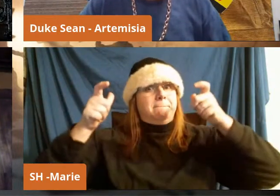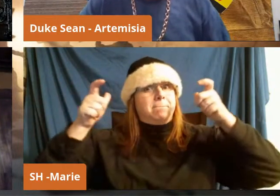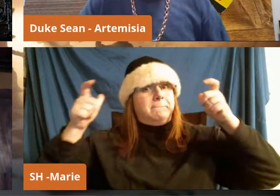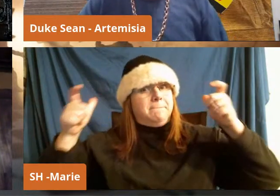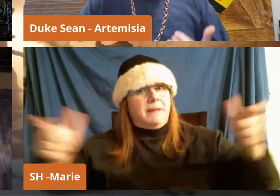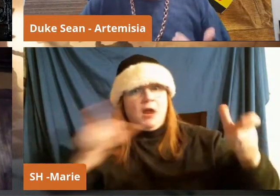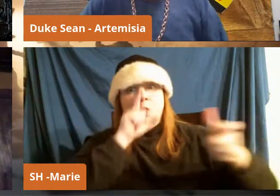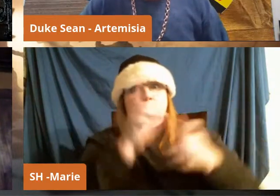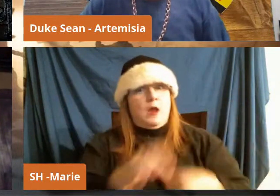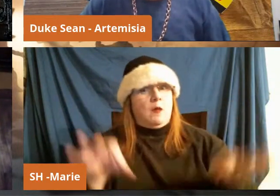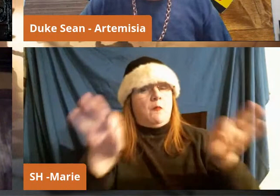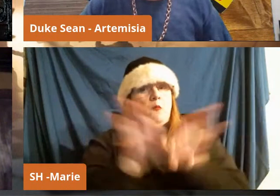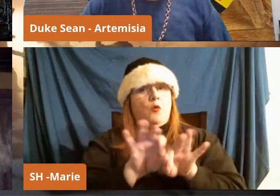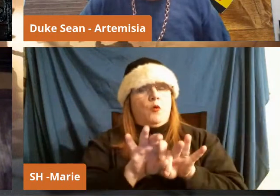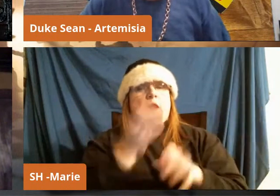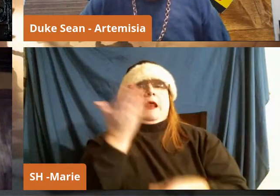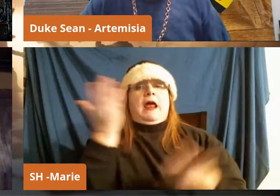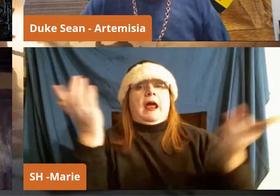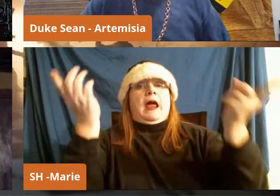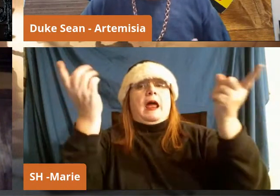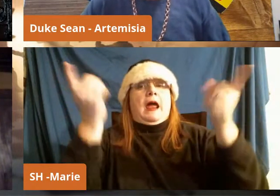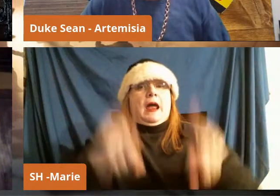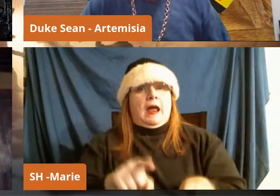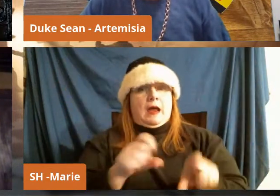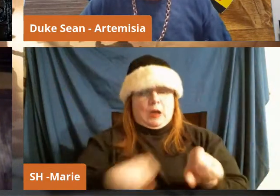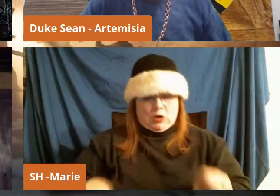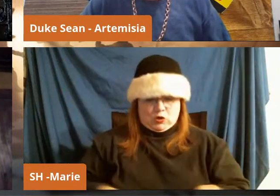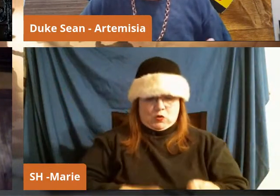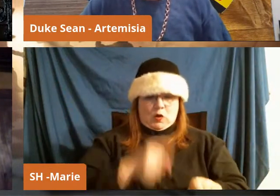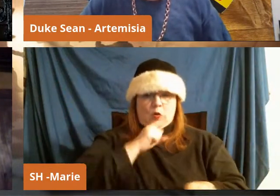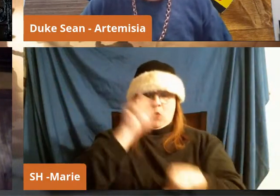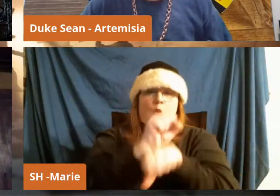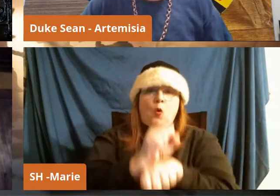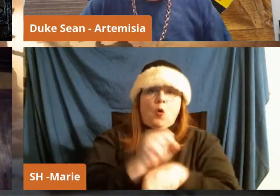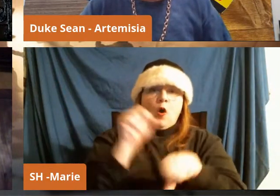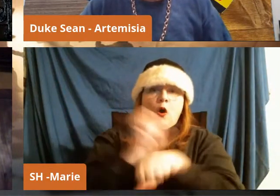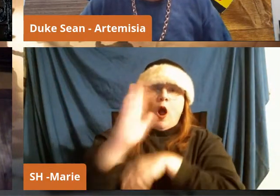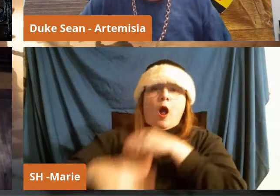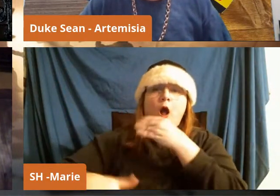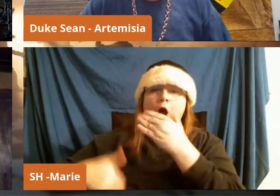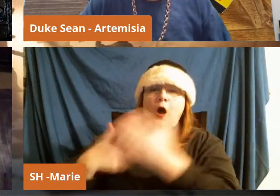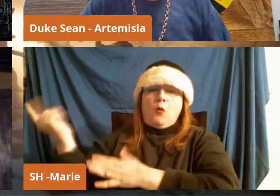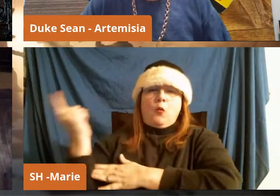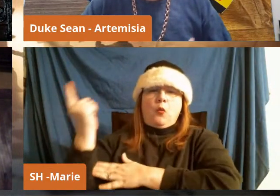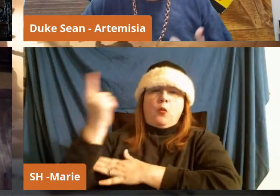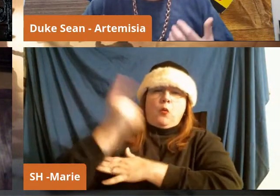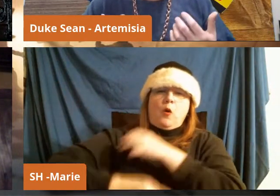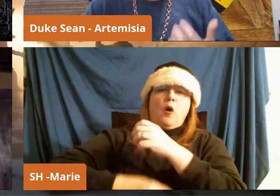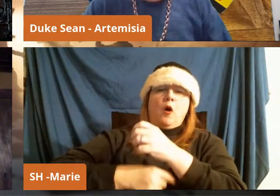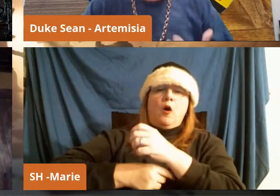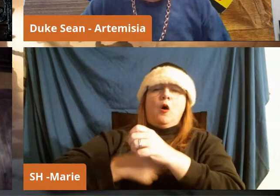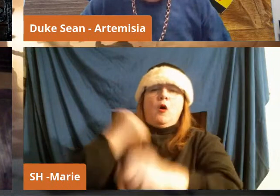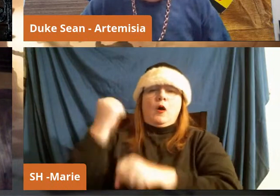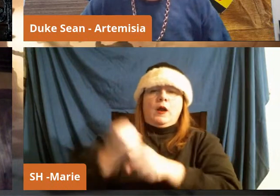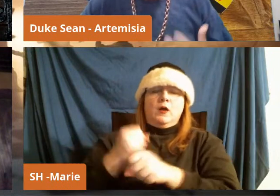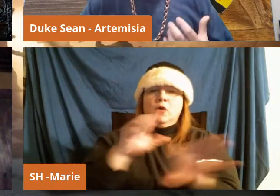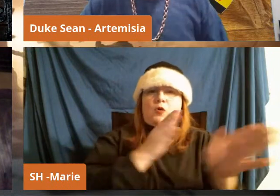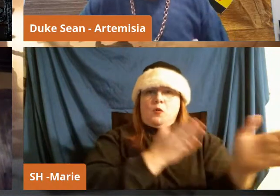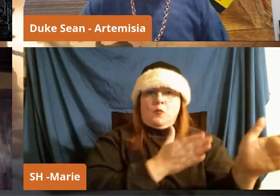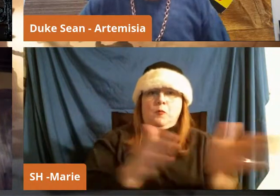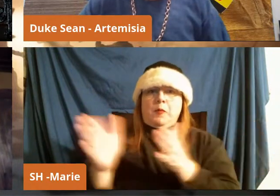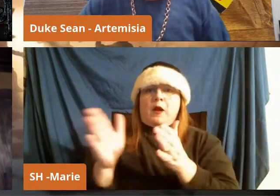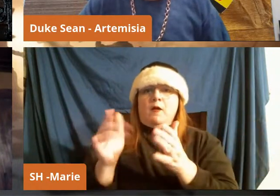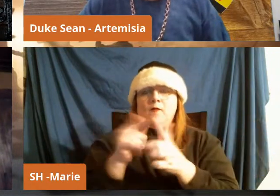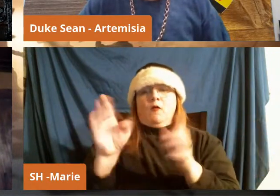deal. It was something that as squires, we worked all year long to prepare